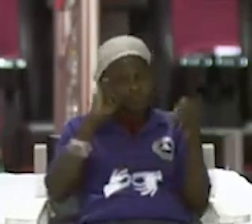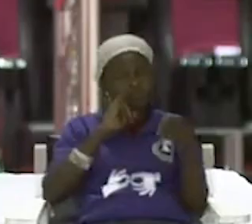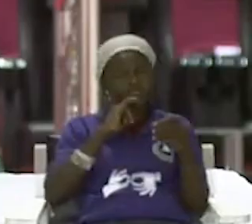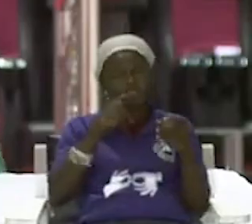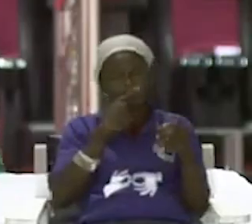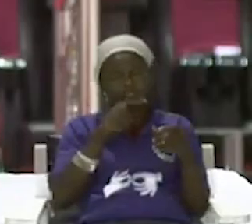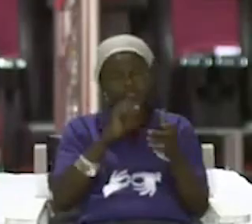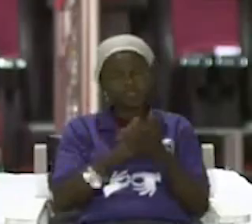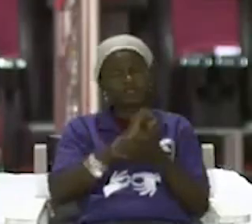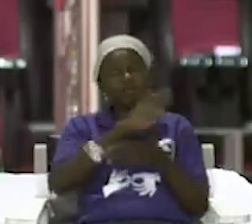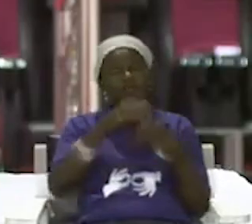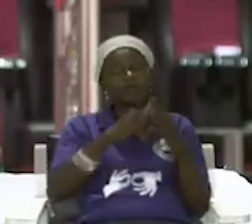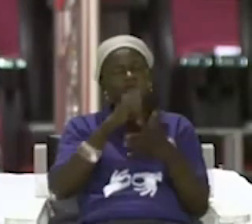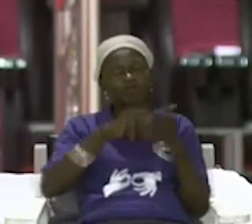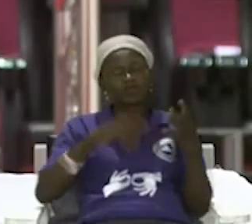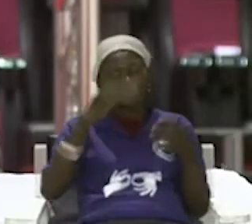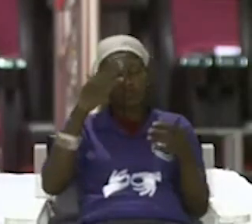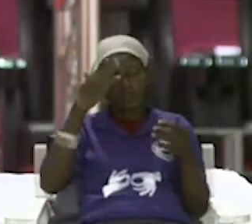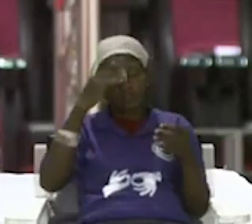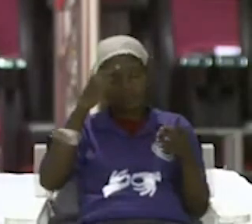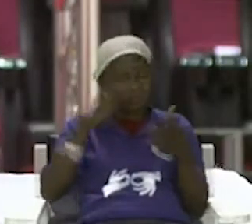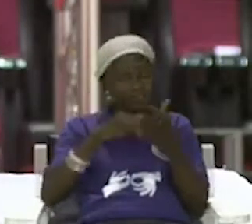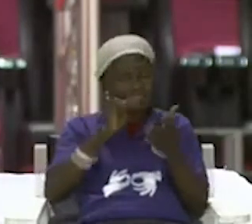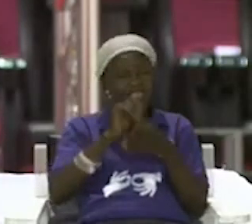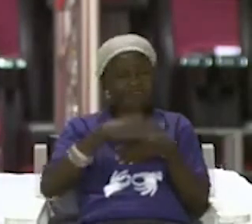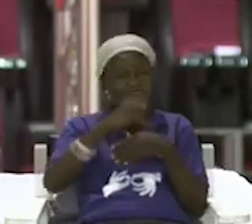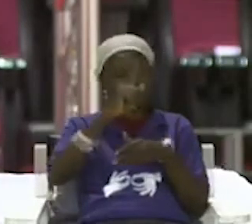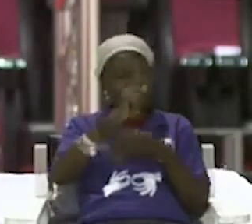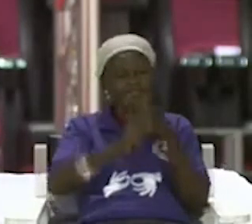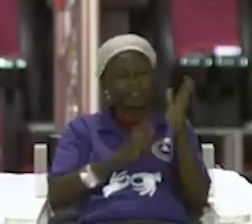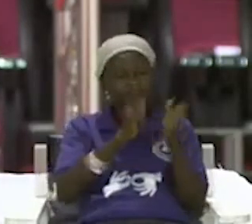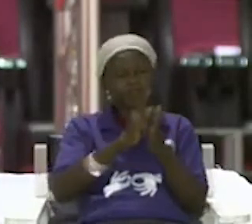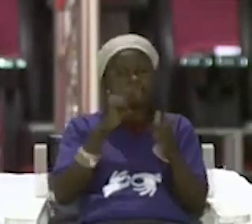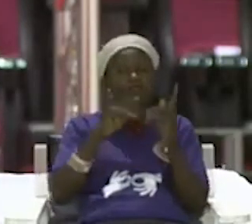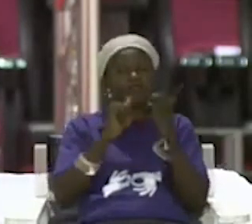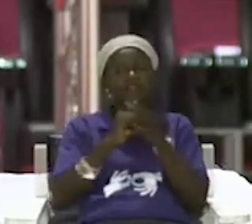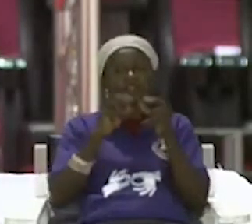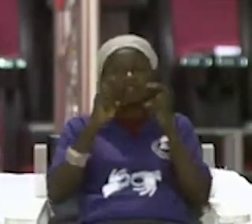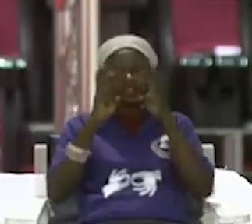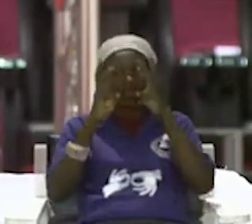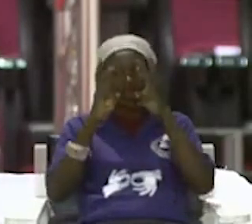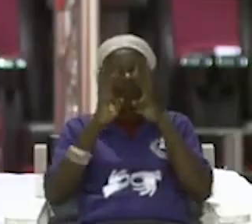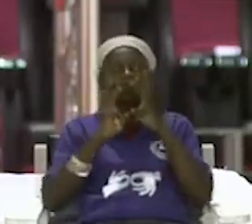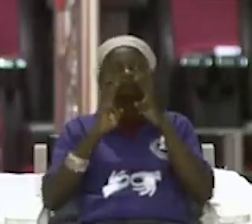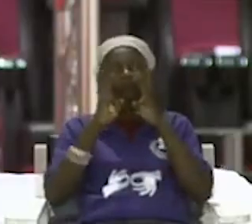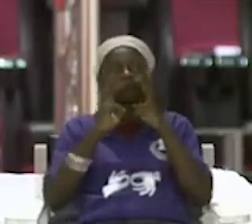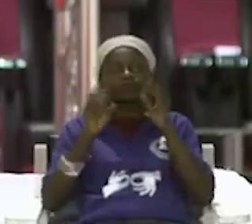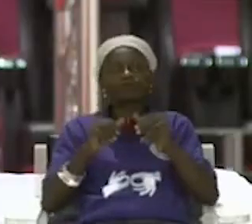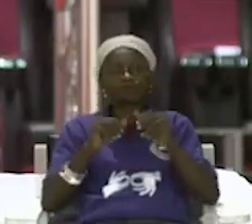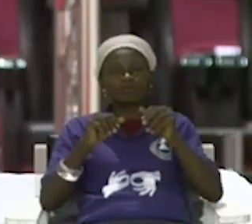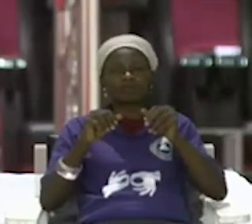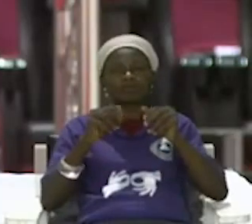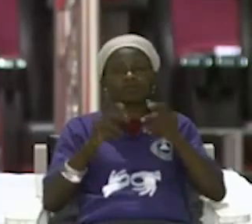was that after 1 hour, people were rushing forward, weeping, to surrender their life to Jesus.